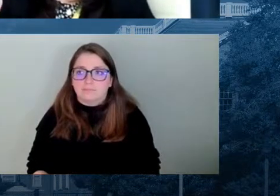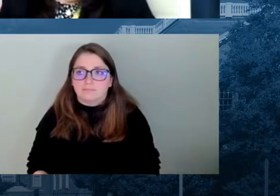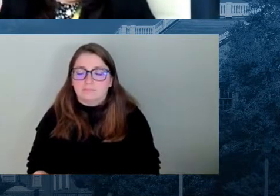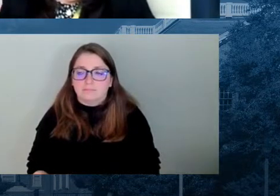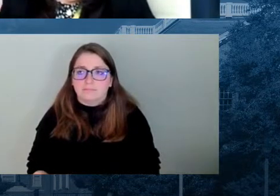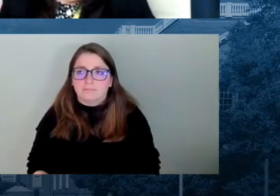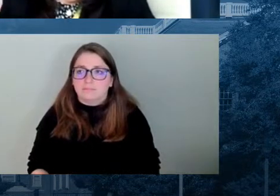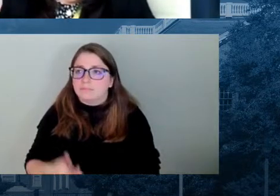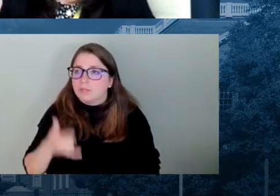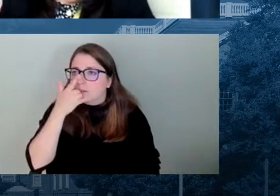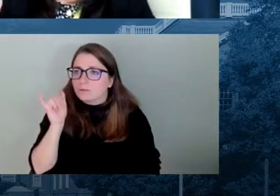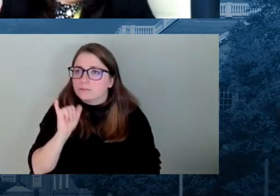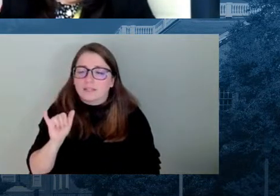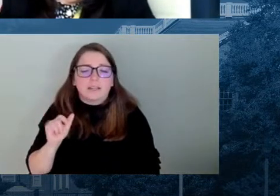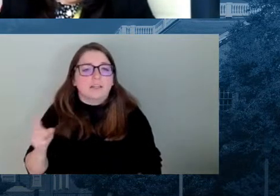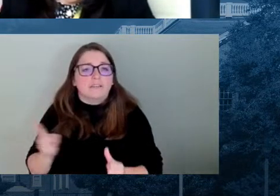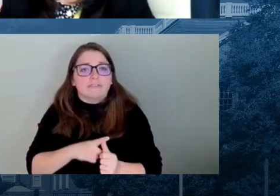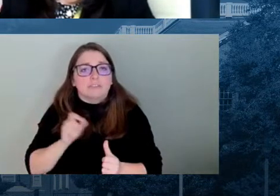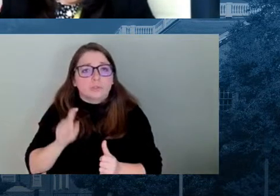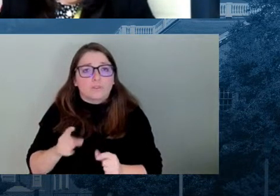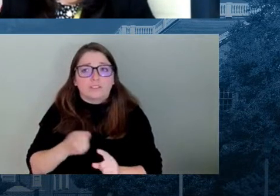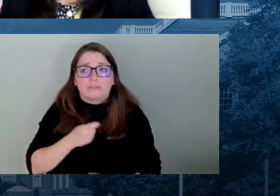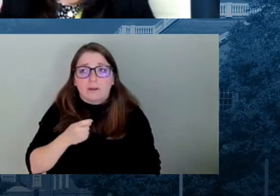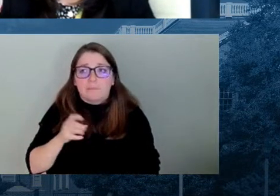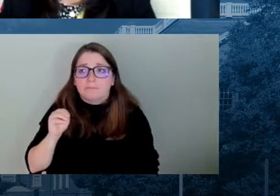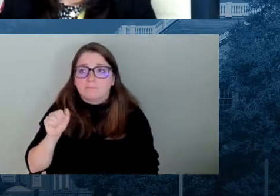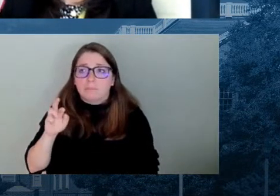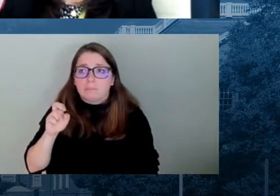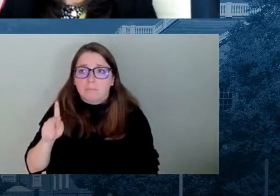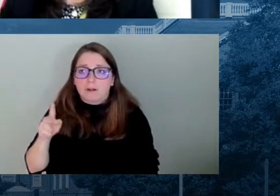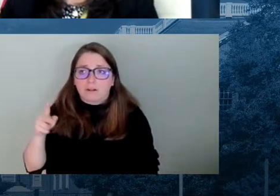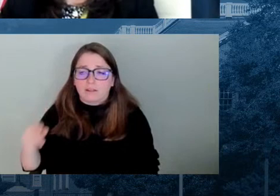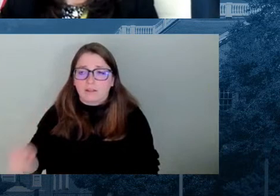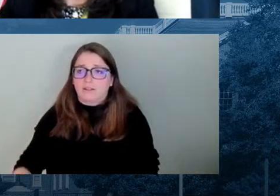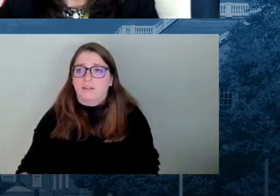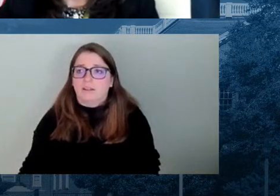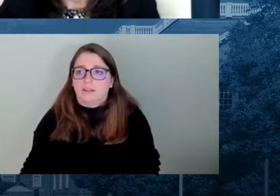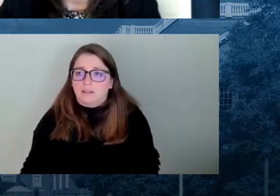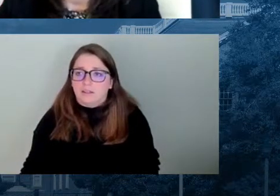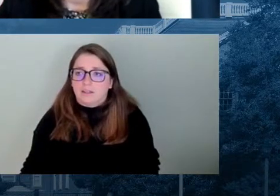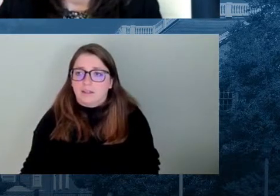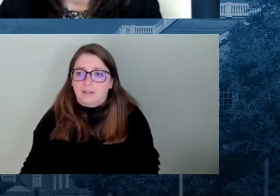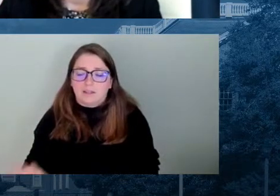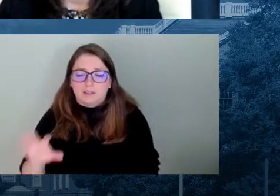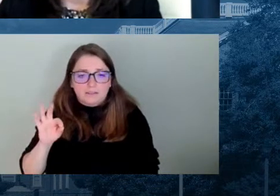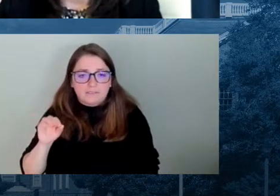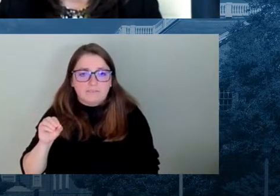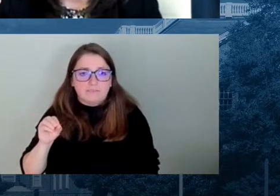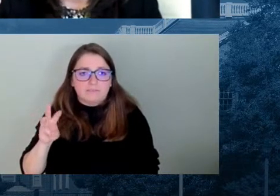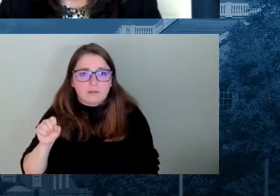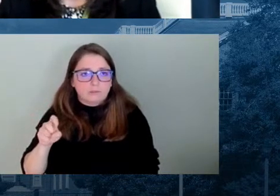So it looks like our first question is going to come from Mark Fauser of WDEL.